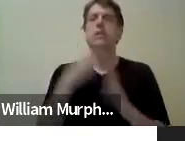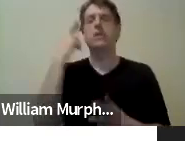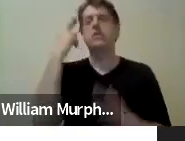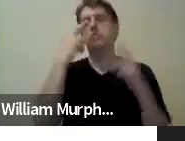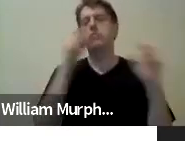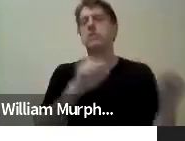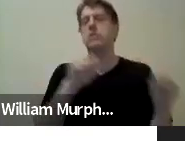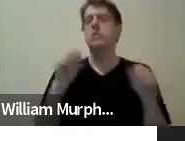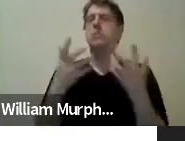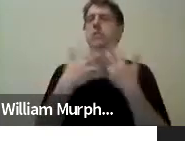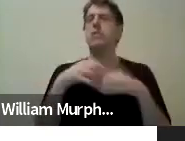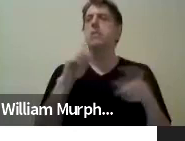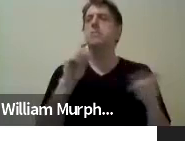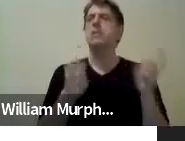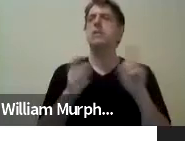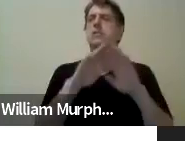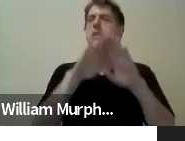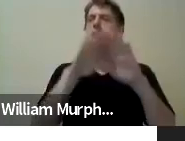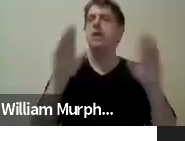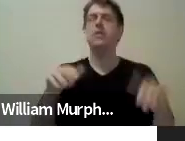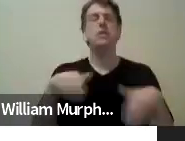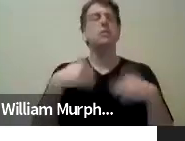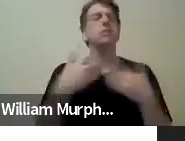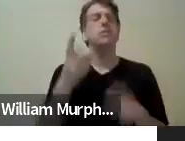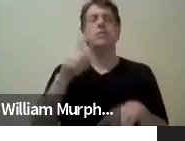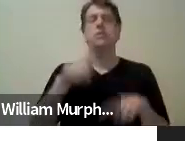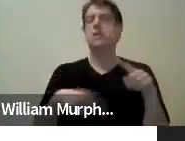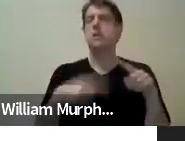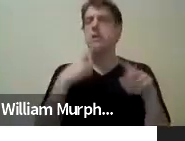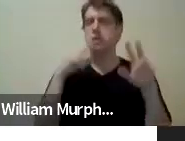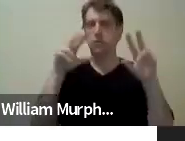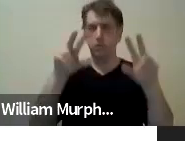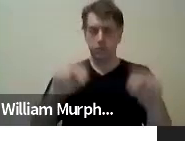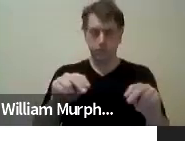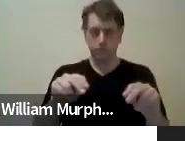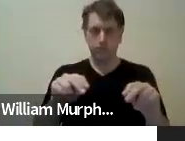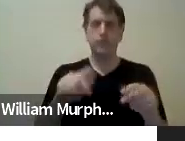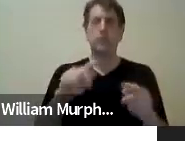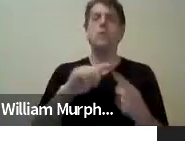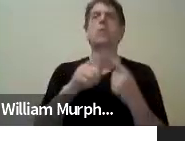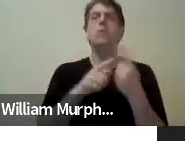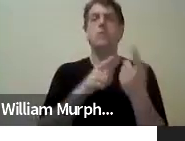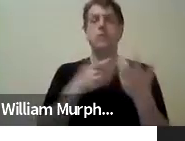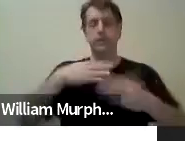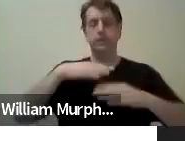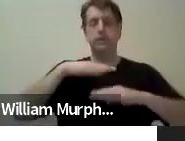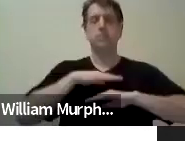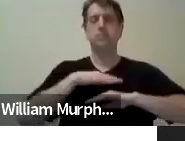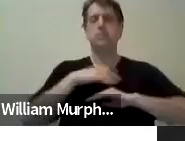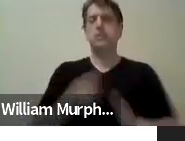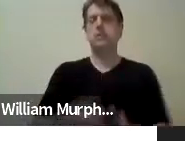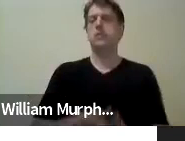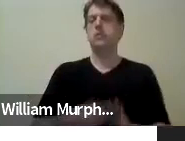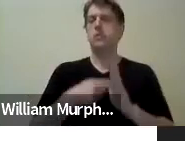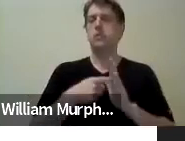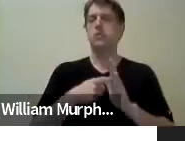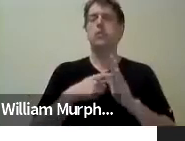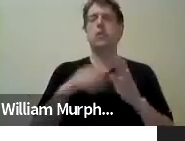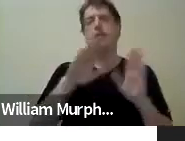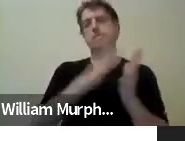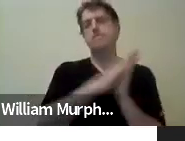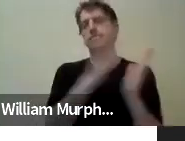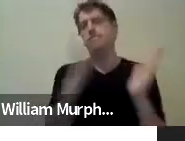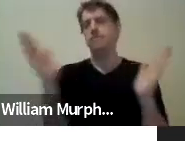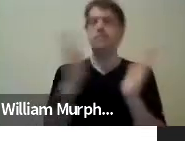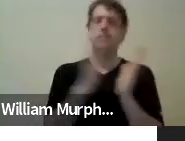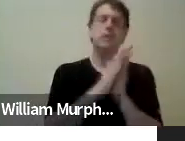housing provider cannot simply say no. Once we meet the required nexus, and that nexus is the person